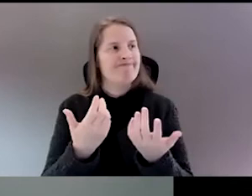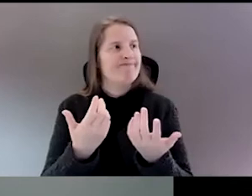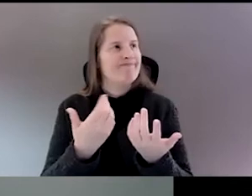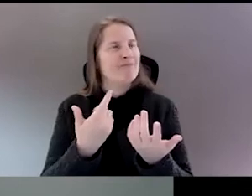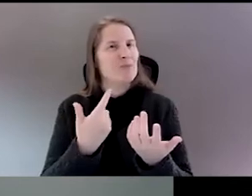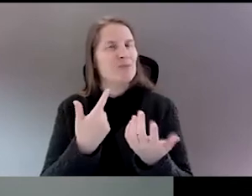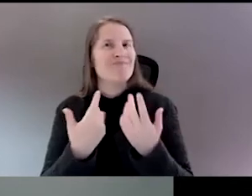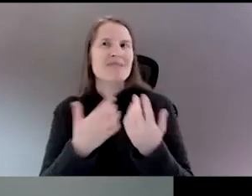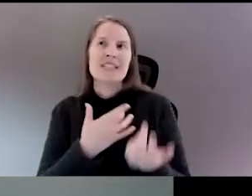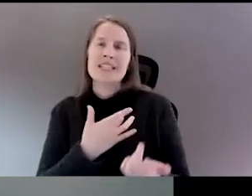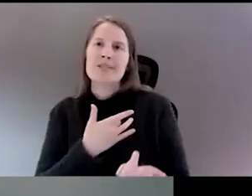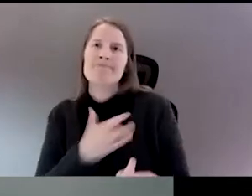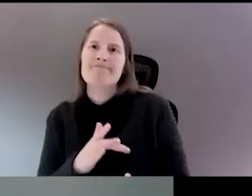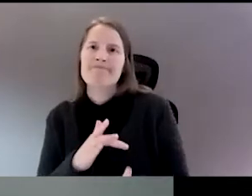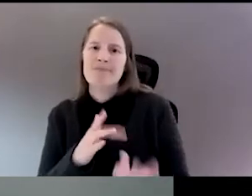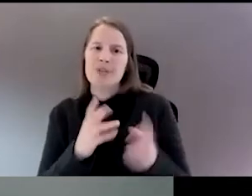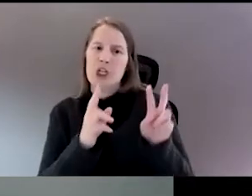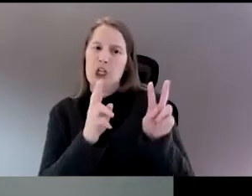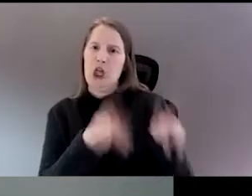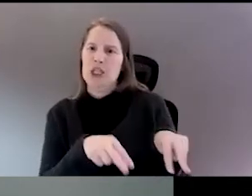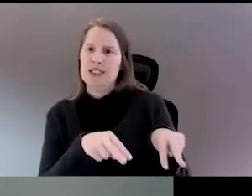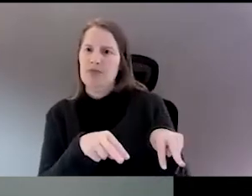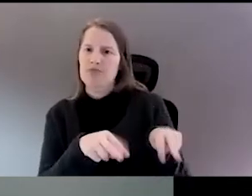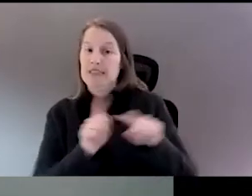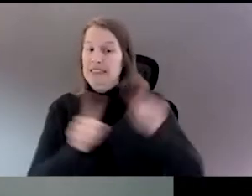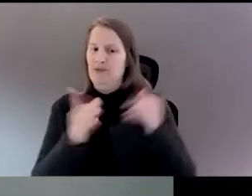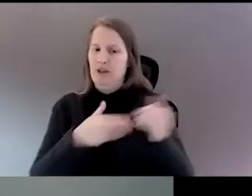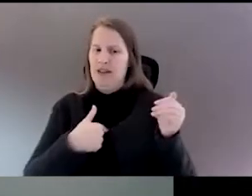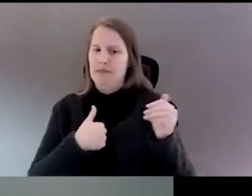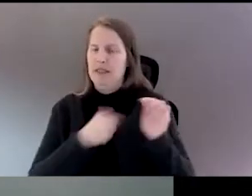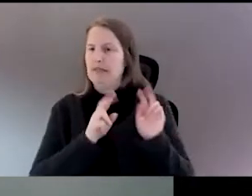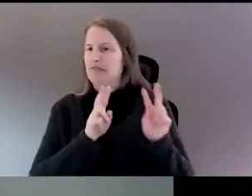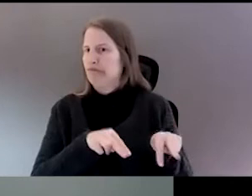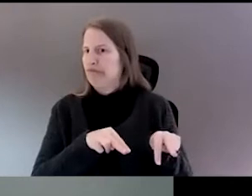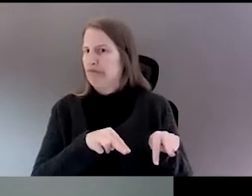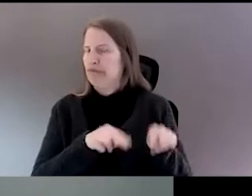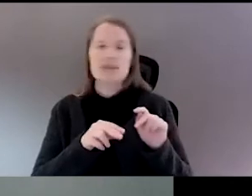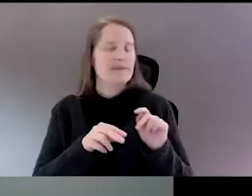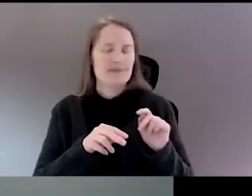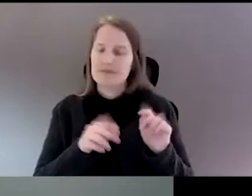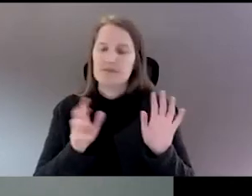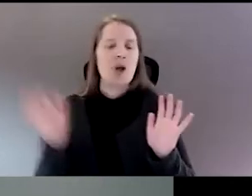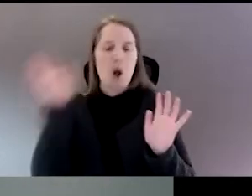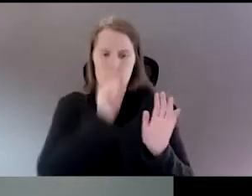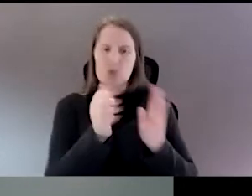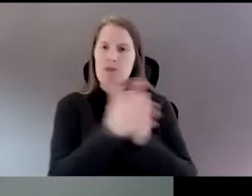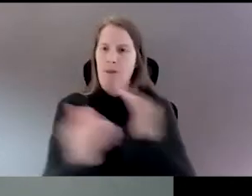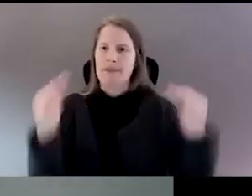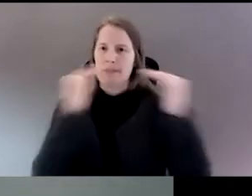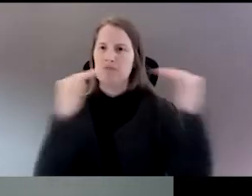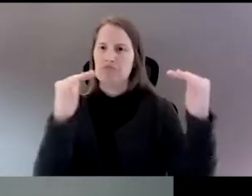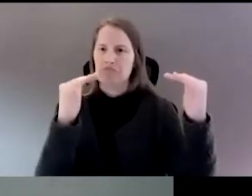look down on people who are different than us. So we have to presume competence. All that we